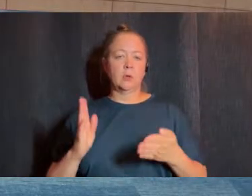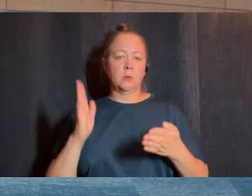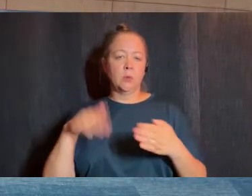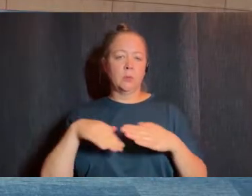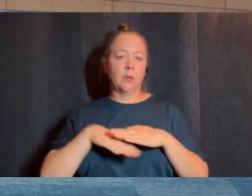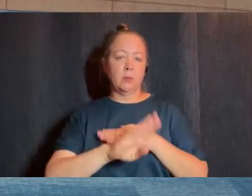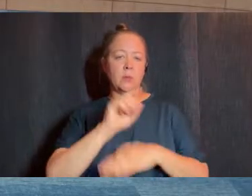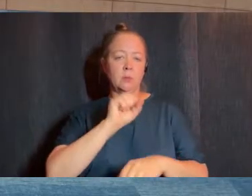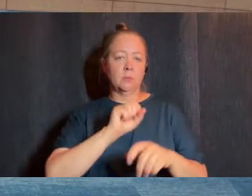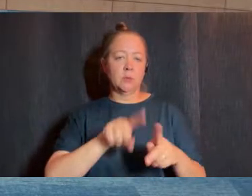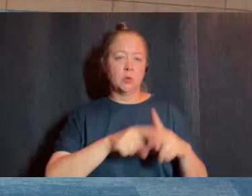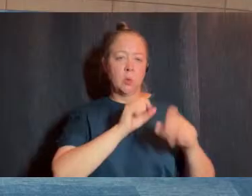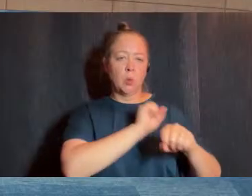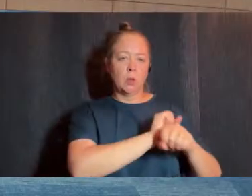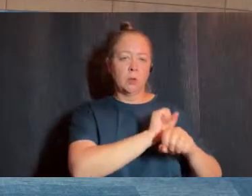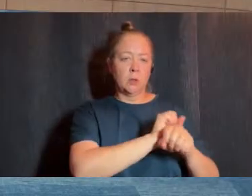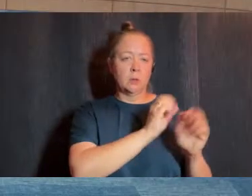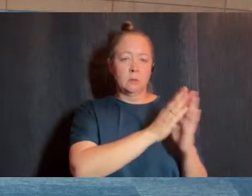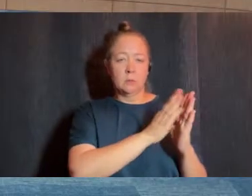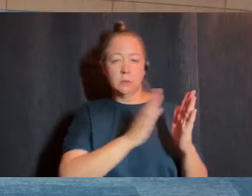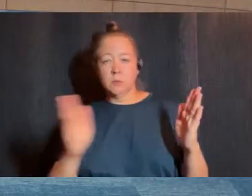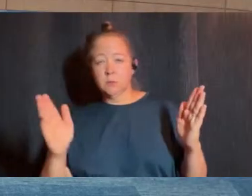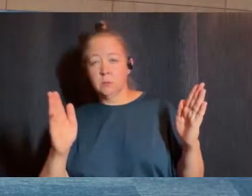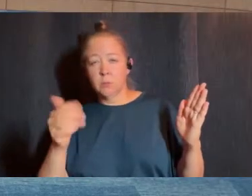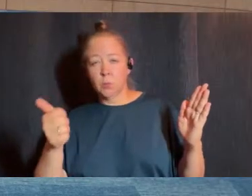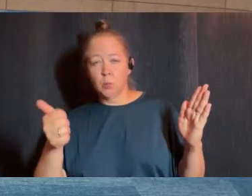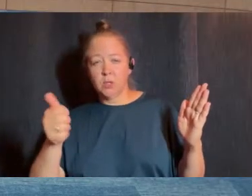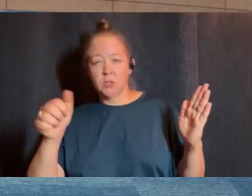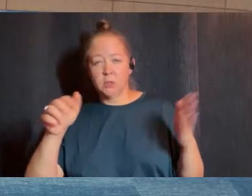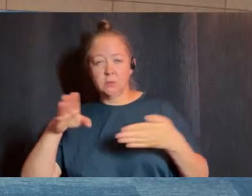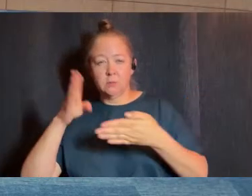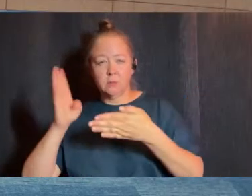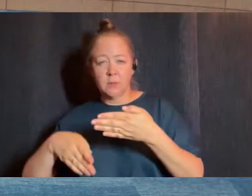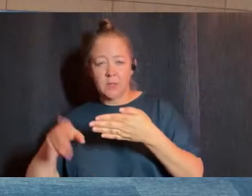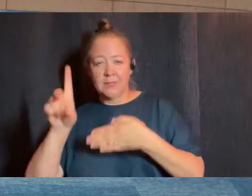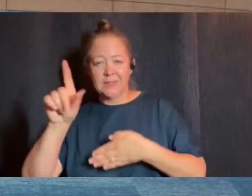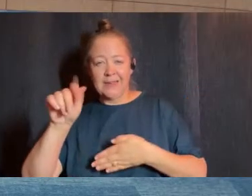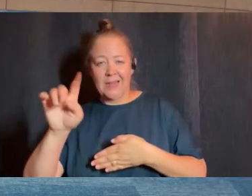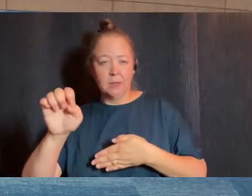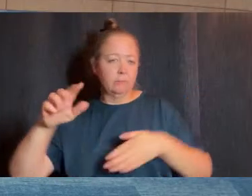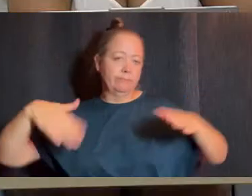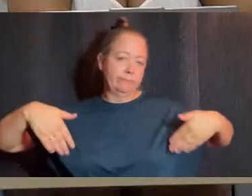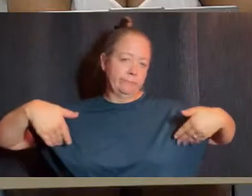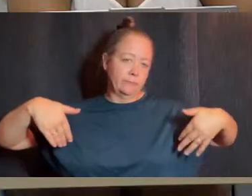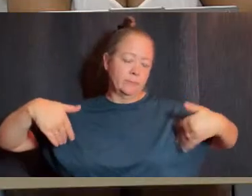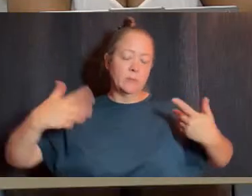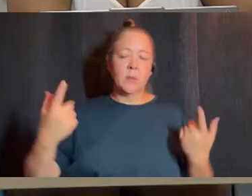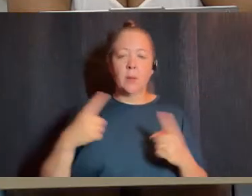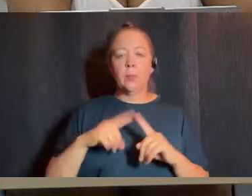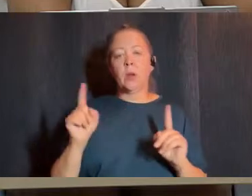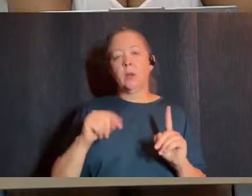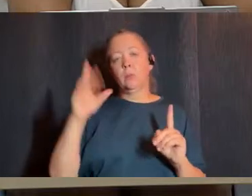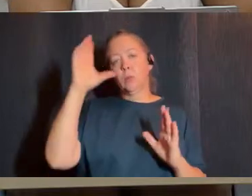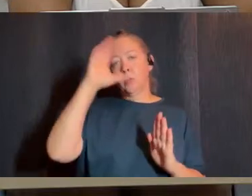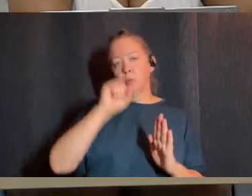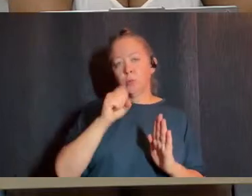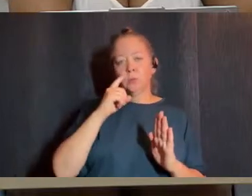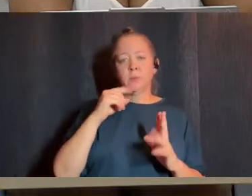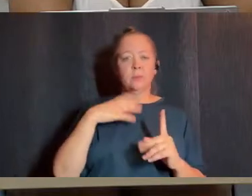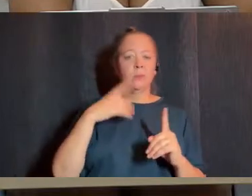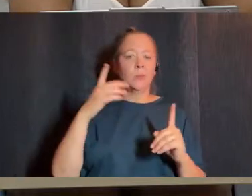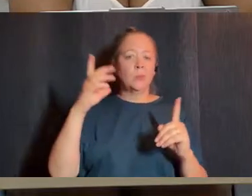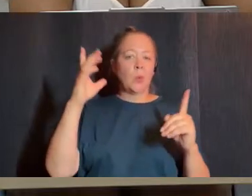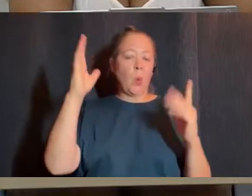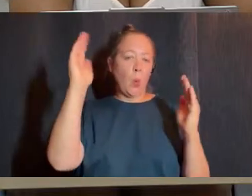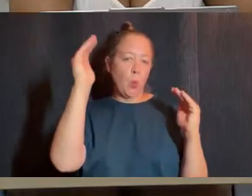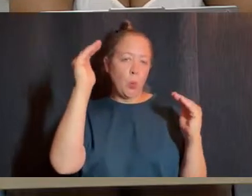And until what date? I do not have a finished date yet, but I would hope by the end of the week it could be reopened,